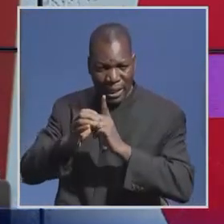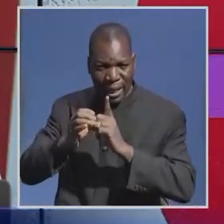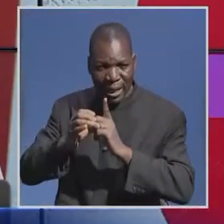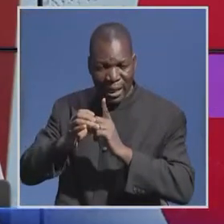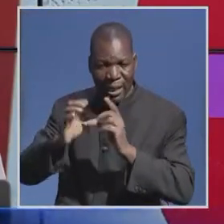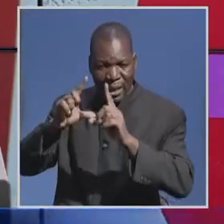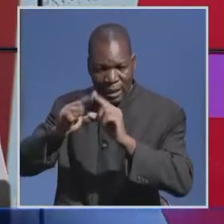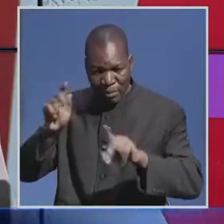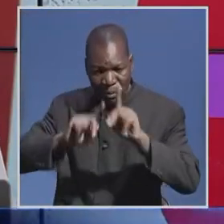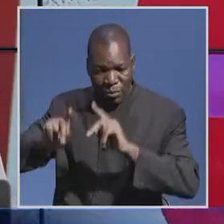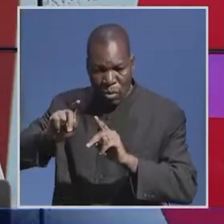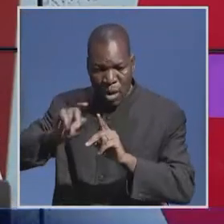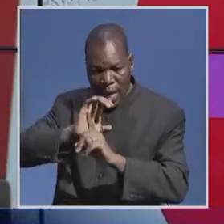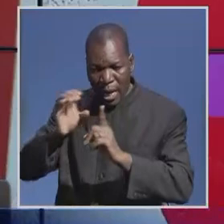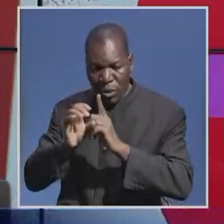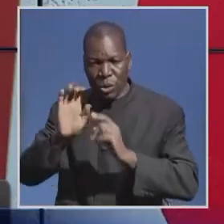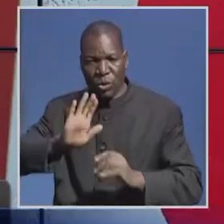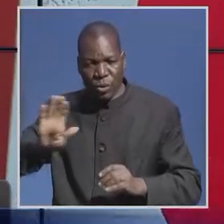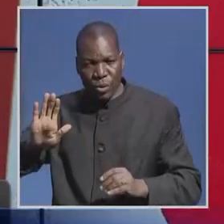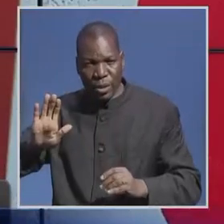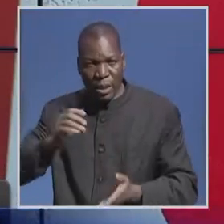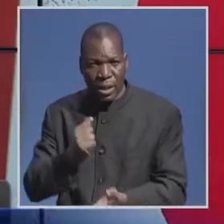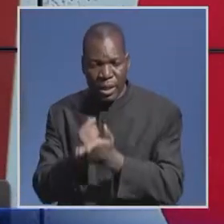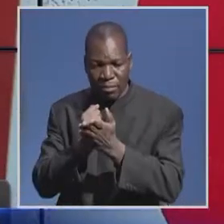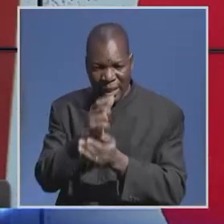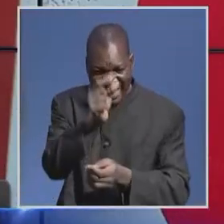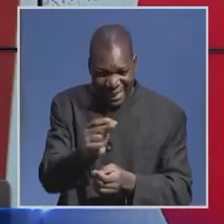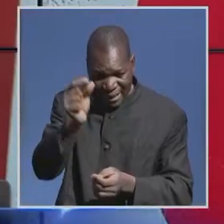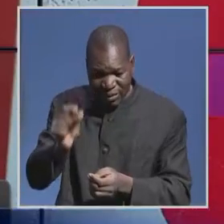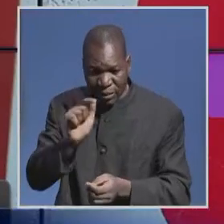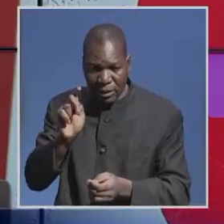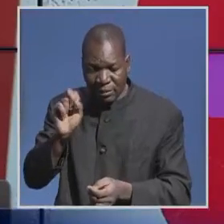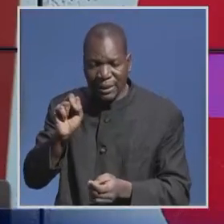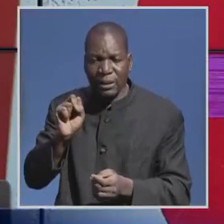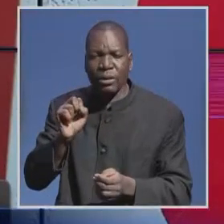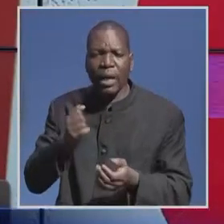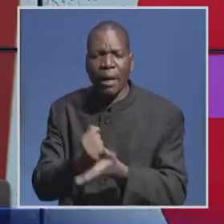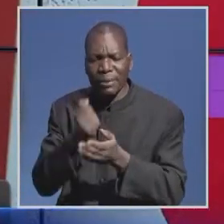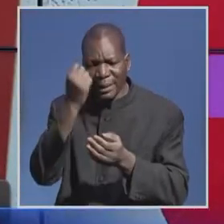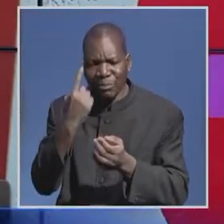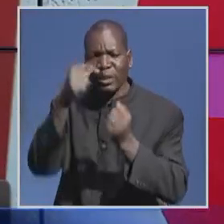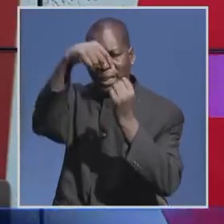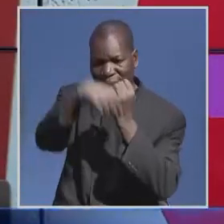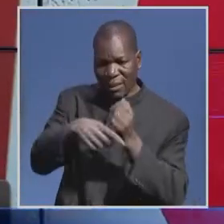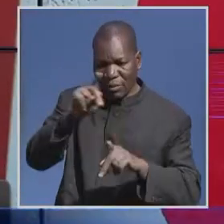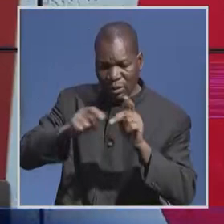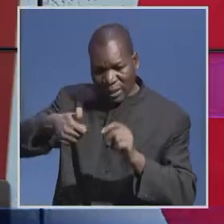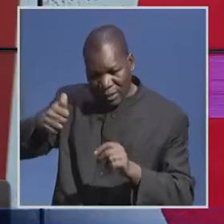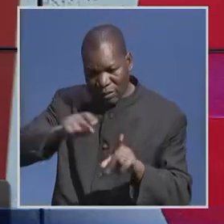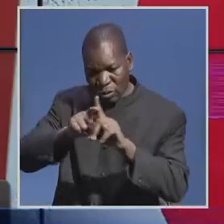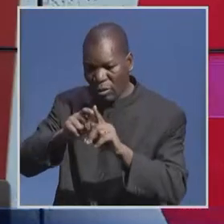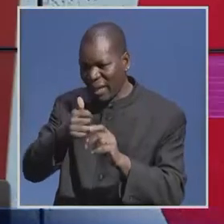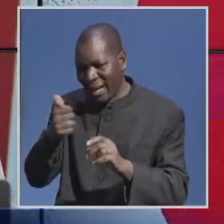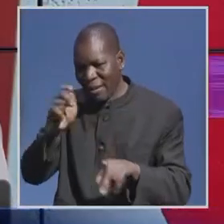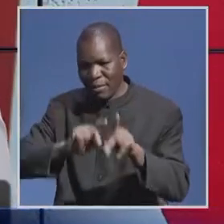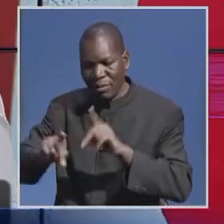people, ZNBC is helping individuals to have a deep understanding of themselves and those around them in aiming for higher